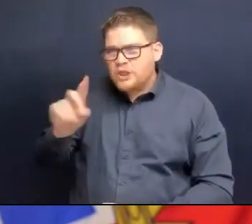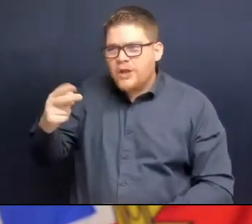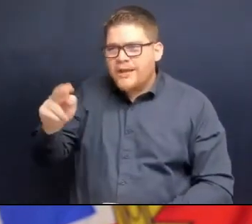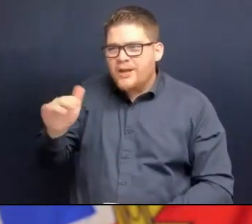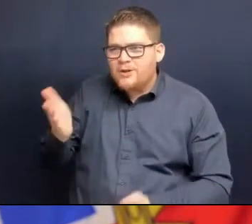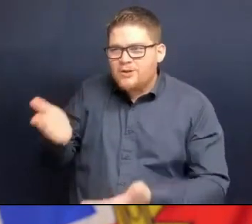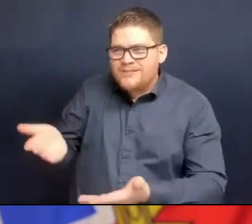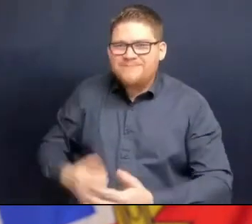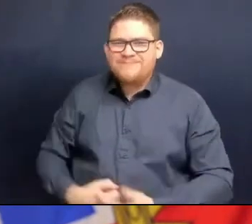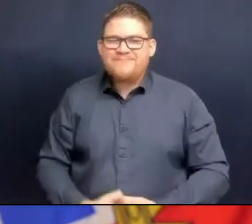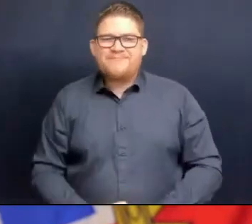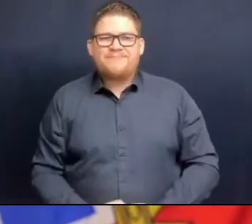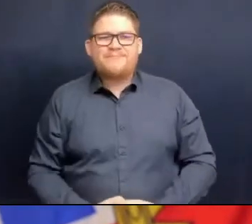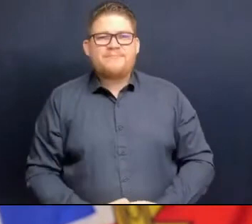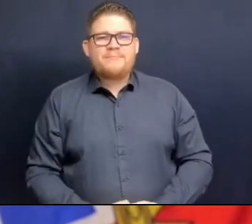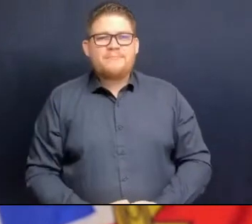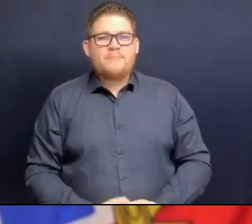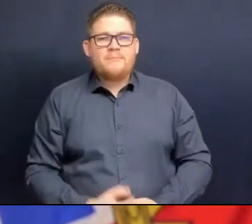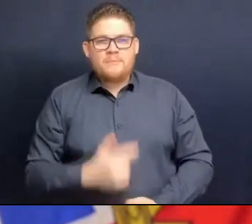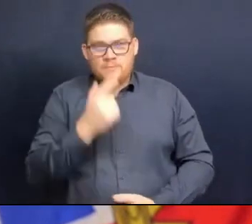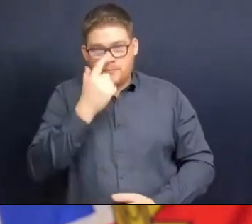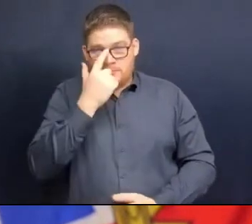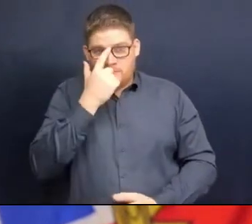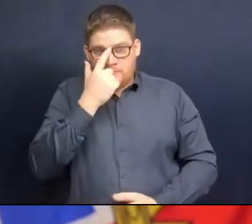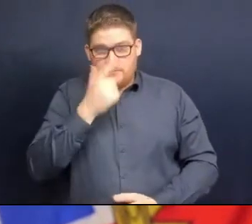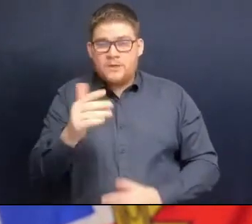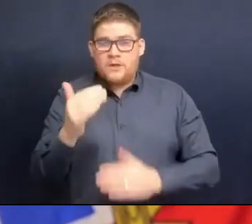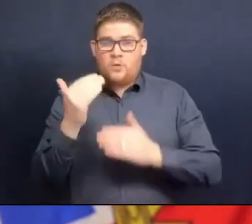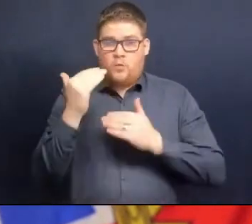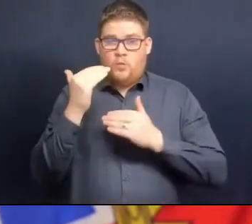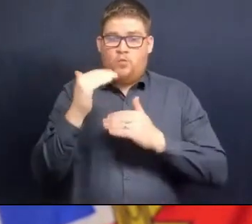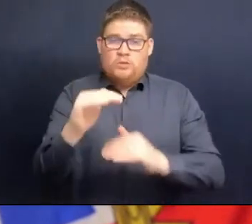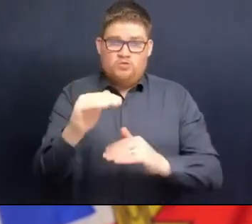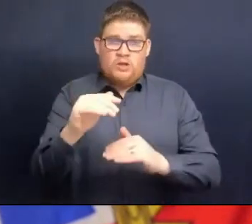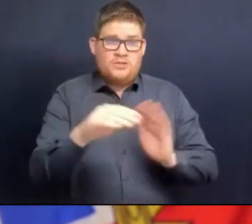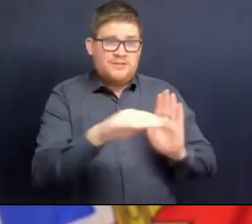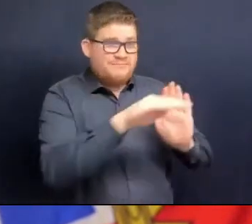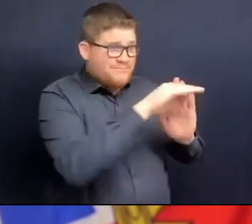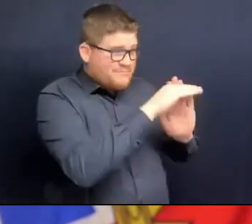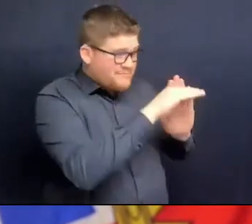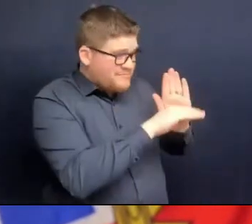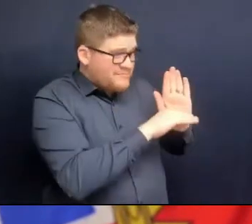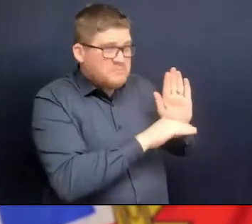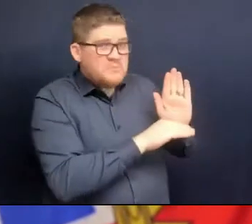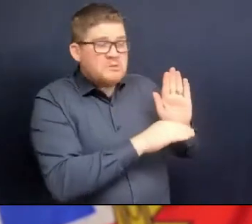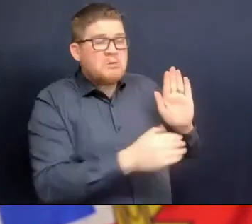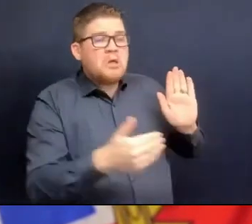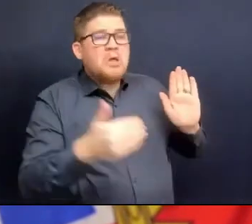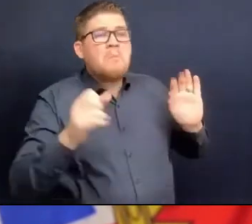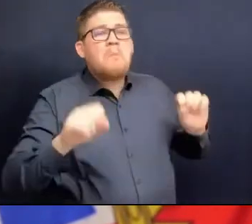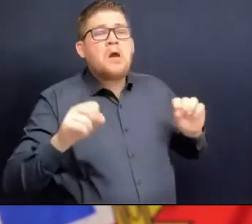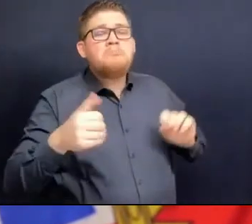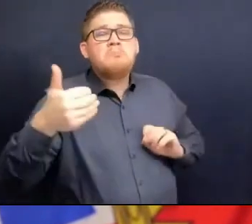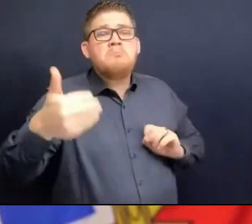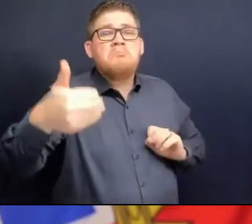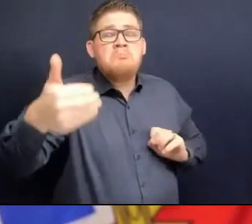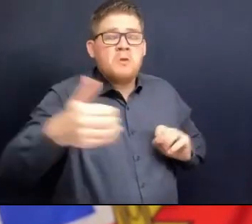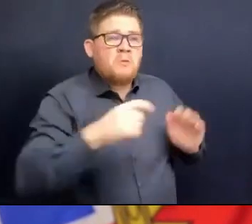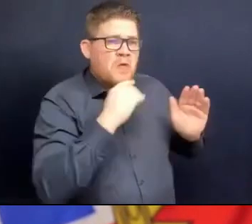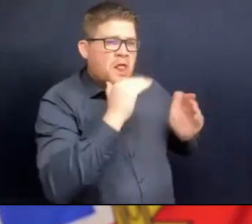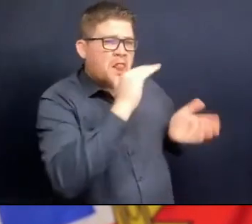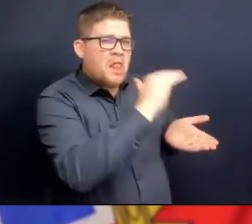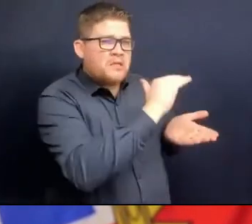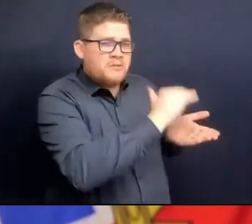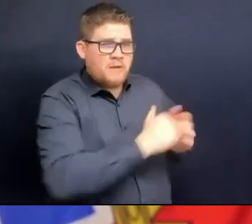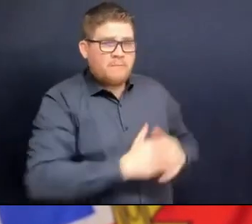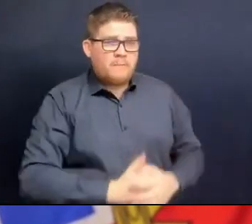Hi, Dr. Henry. As we look towards a gradual lifting of restrictions in the next couple of weeks, how much flexibility is being built into the